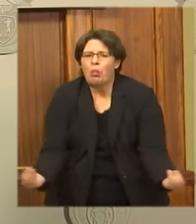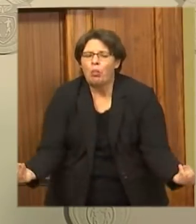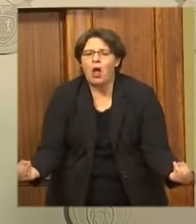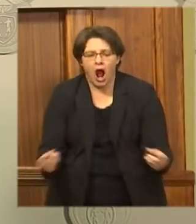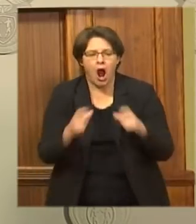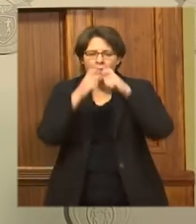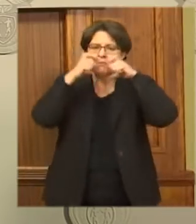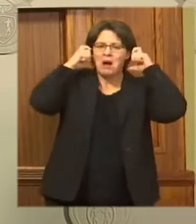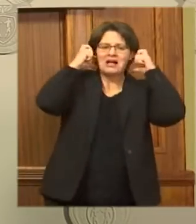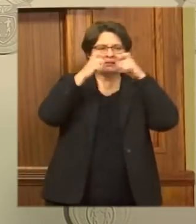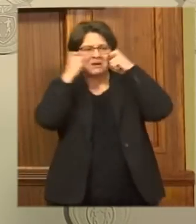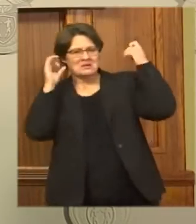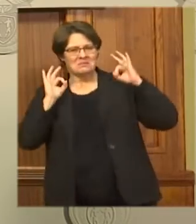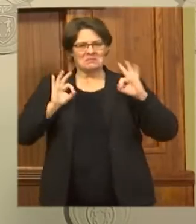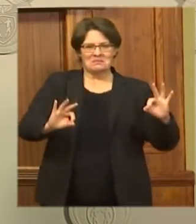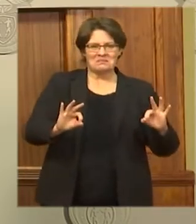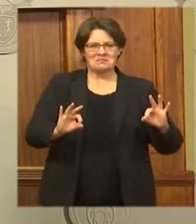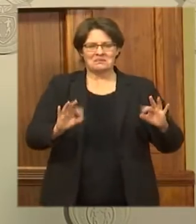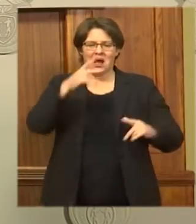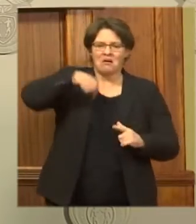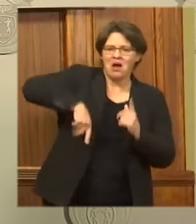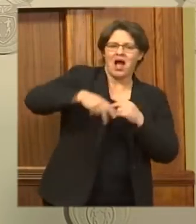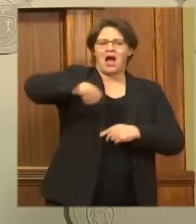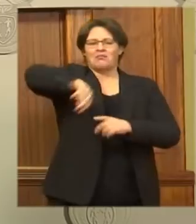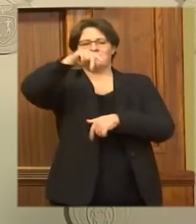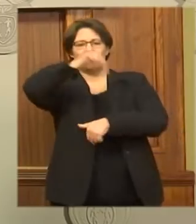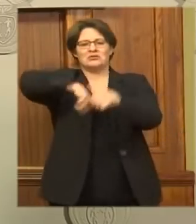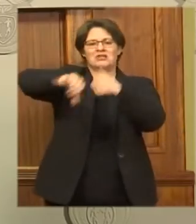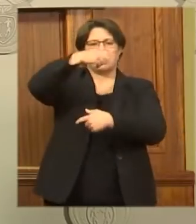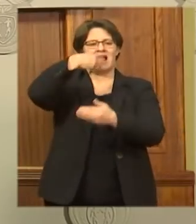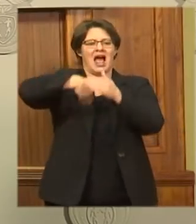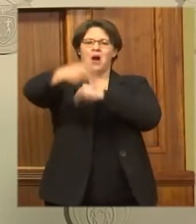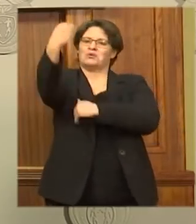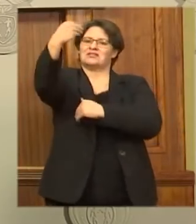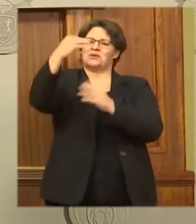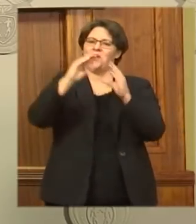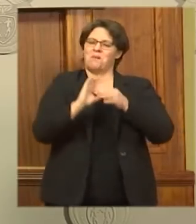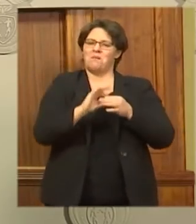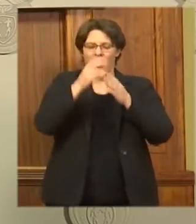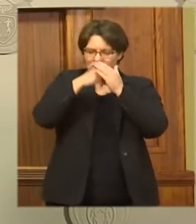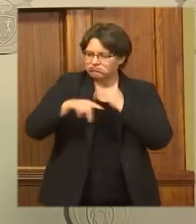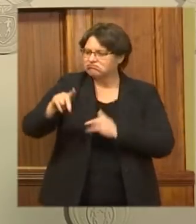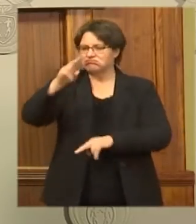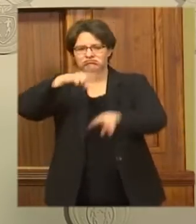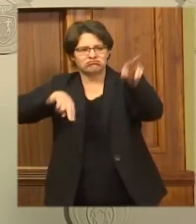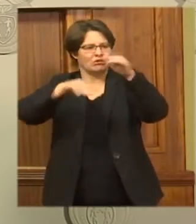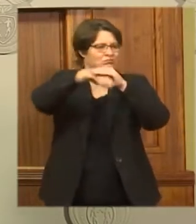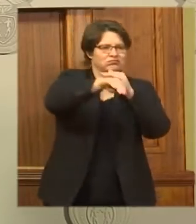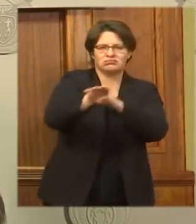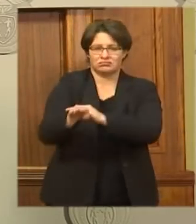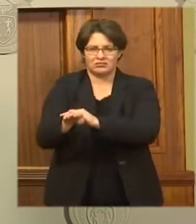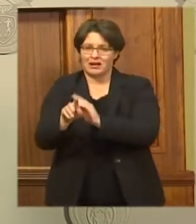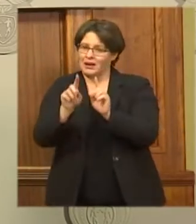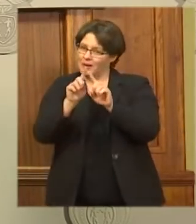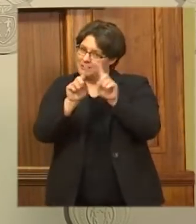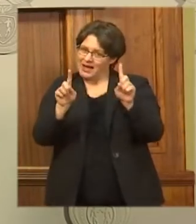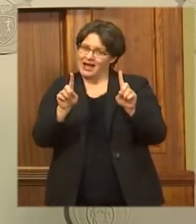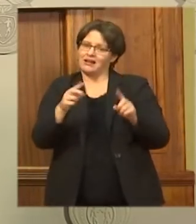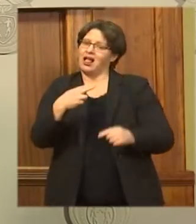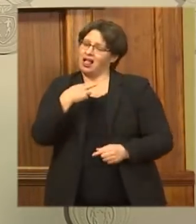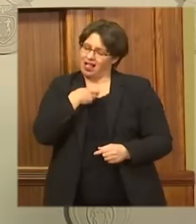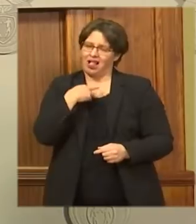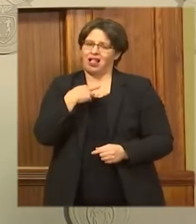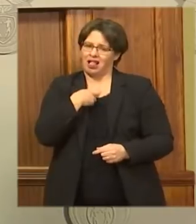now wearing cloth masks whenever they leave home. There are, however, some South